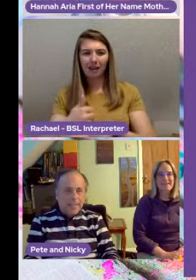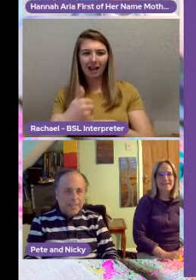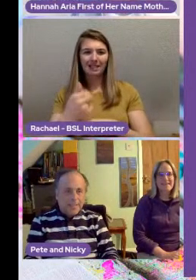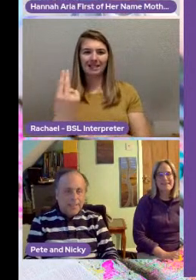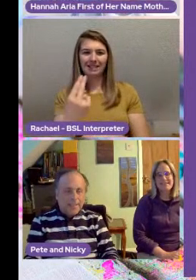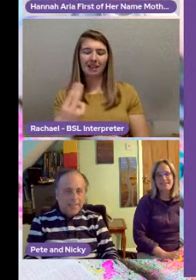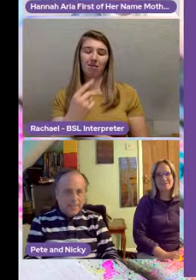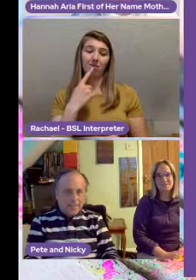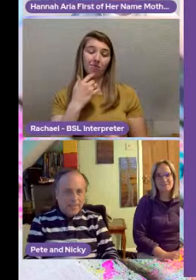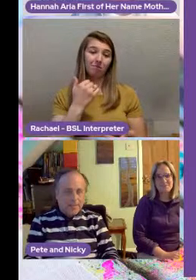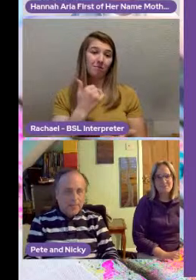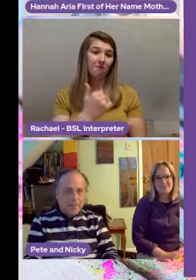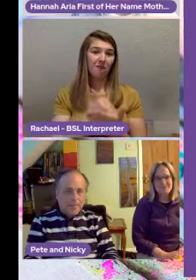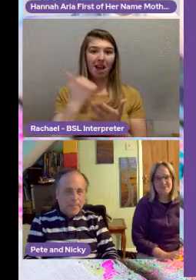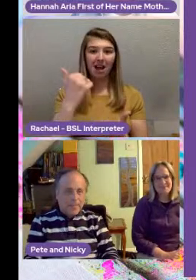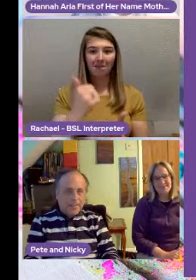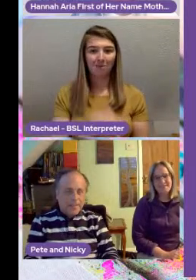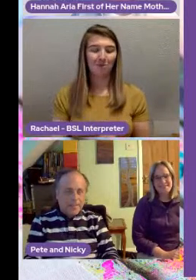fabulous.